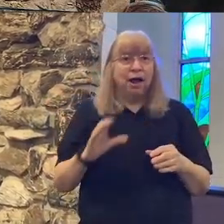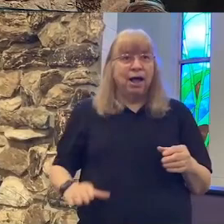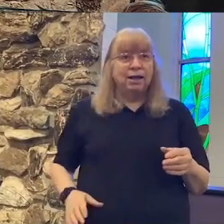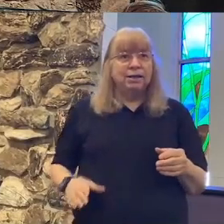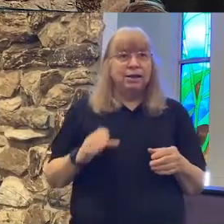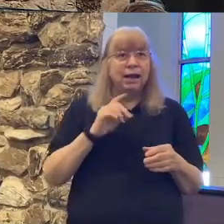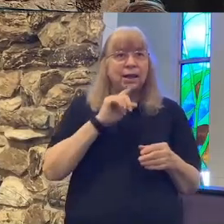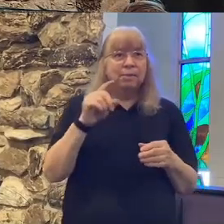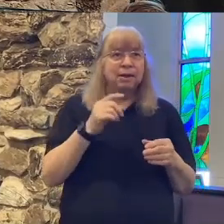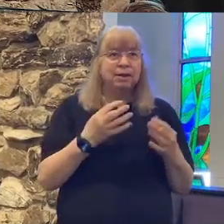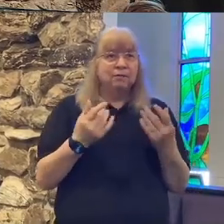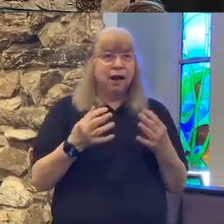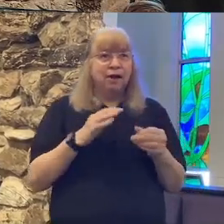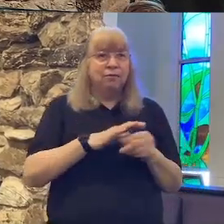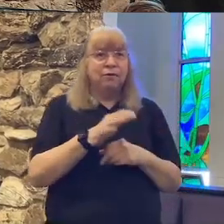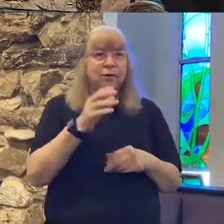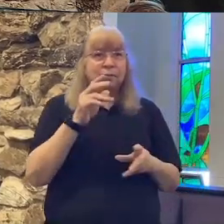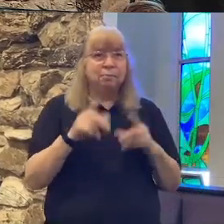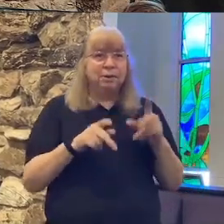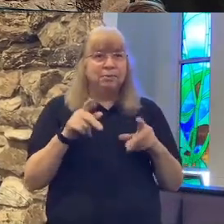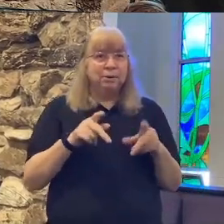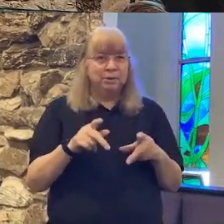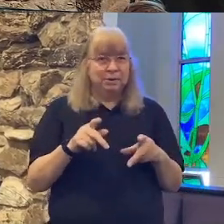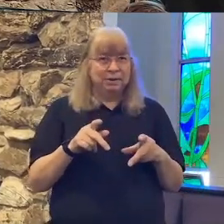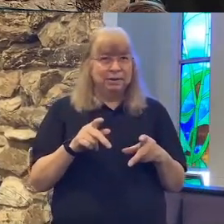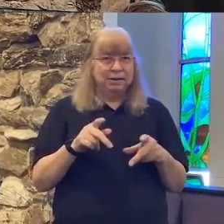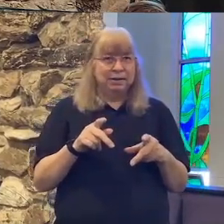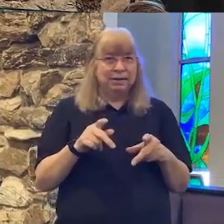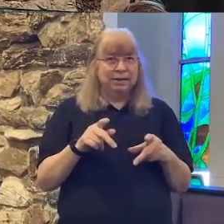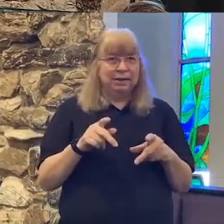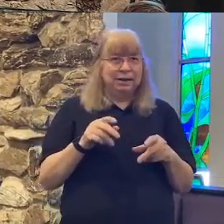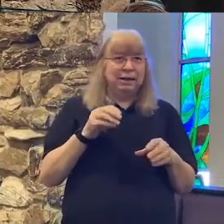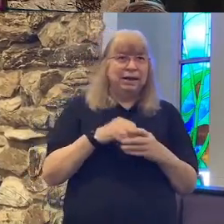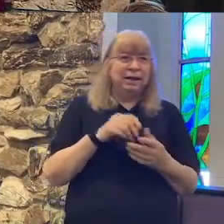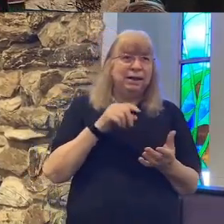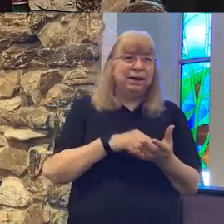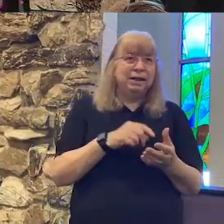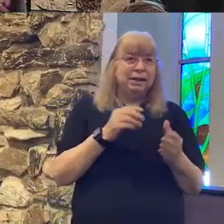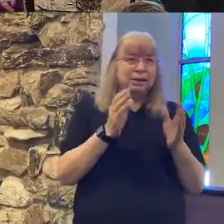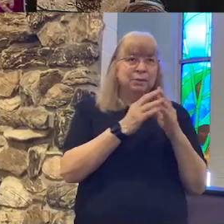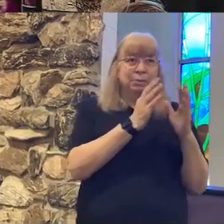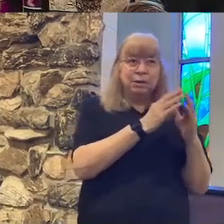and be the fire-filled people in this community?